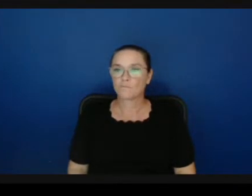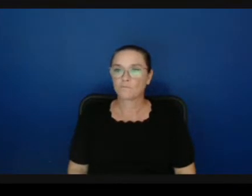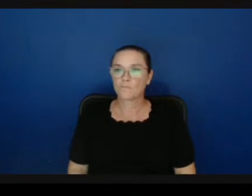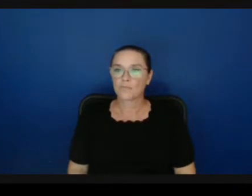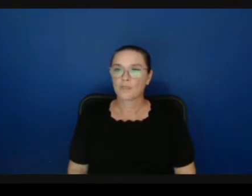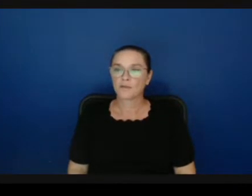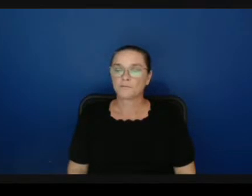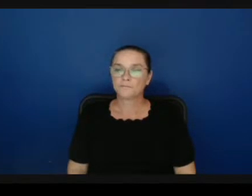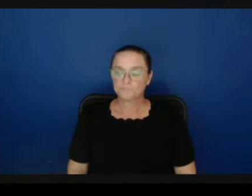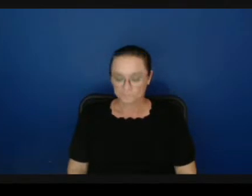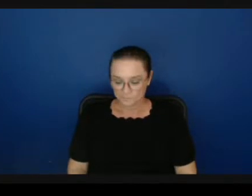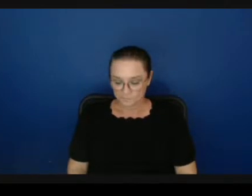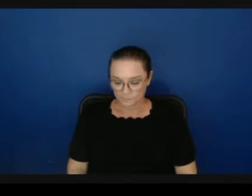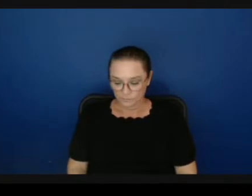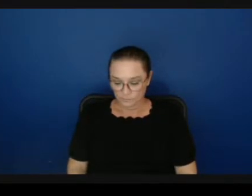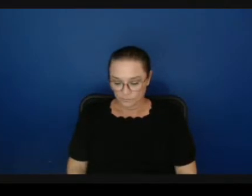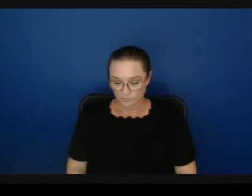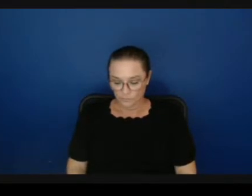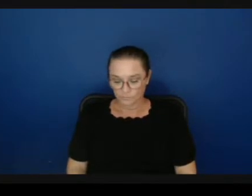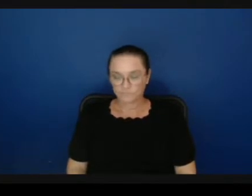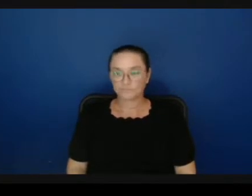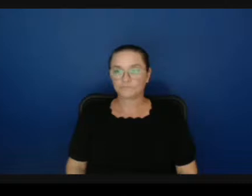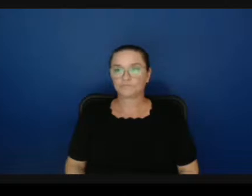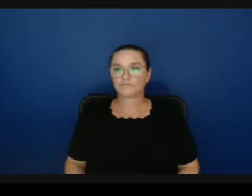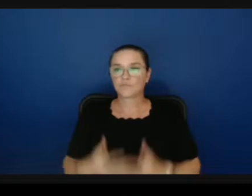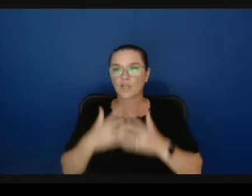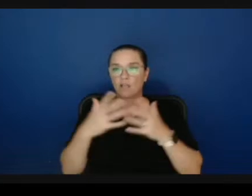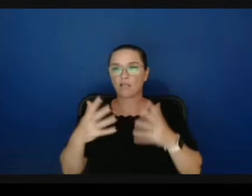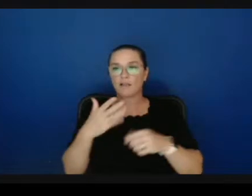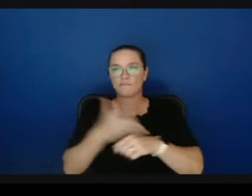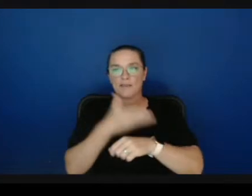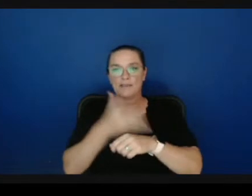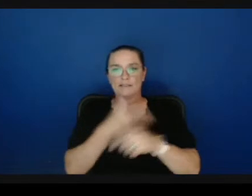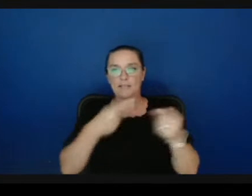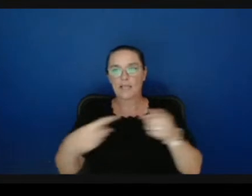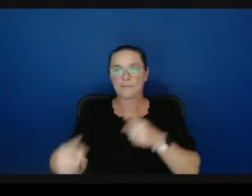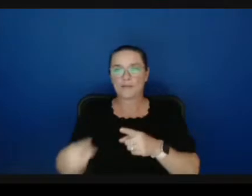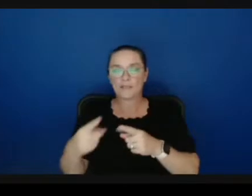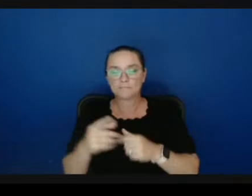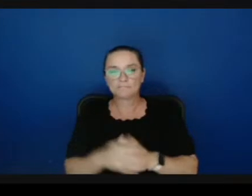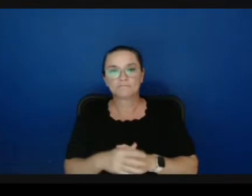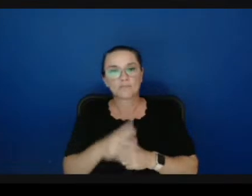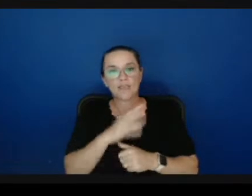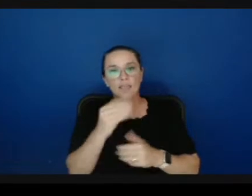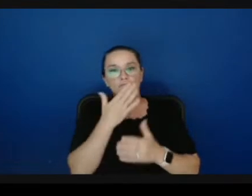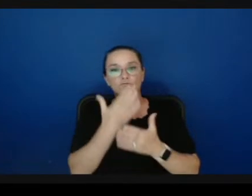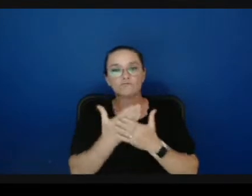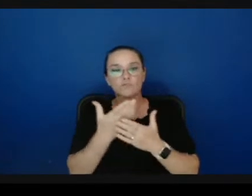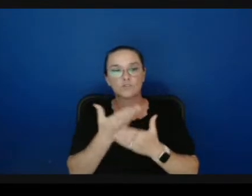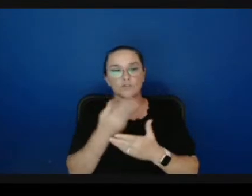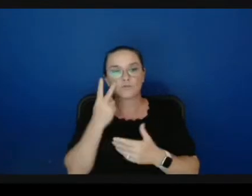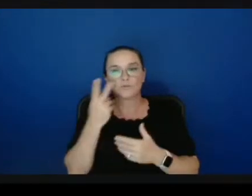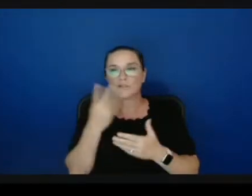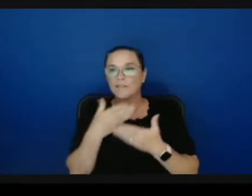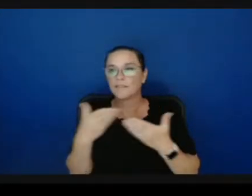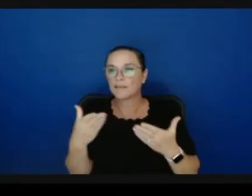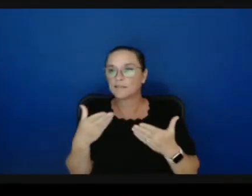a lot of maintenance happening in the back end with the USGS there, and good to see things coming online with